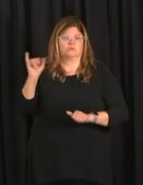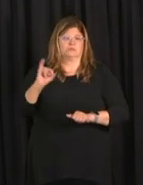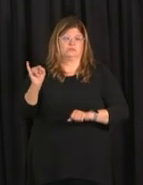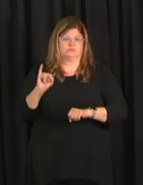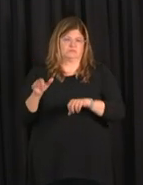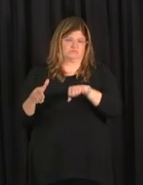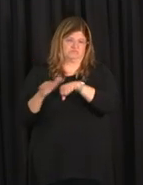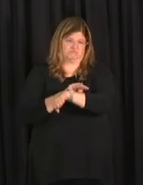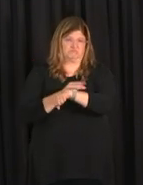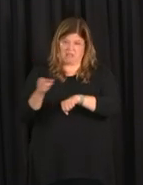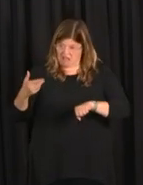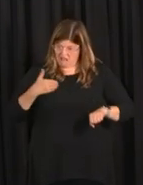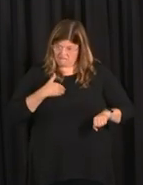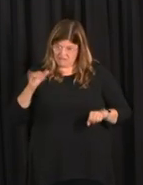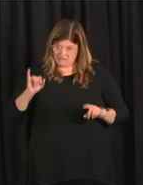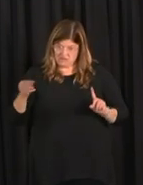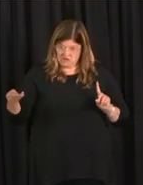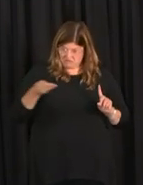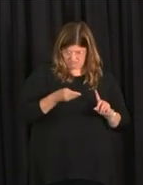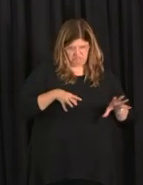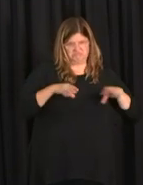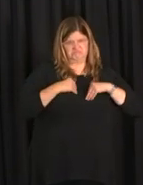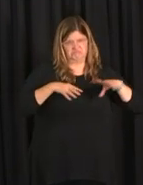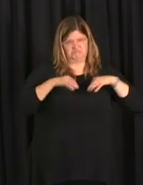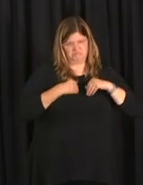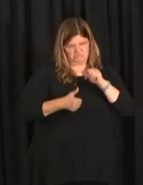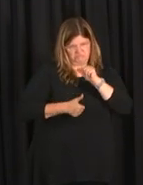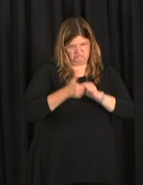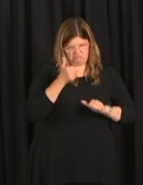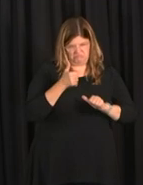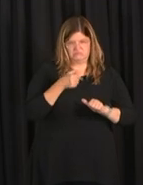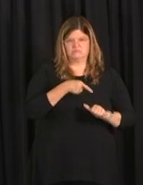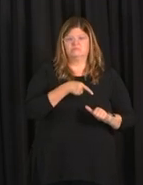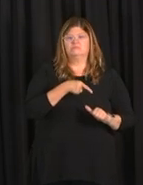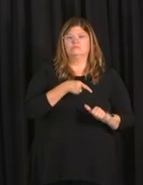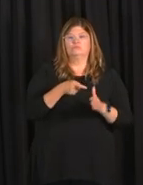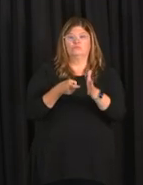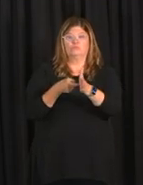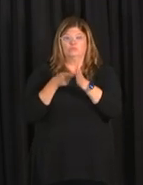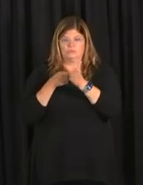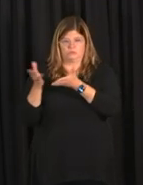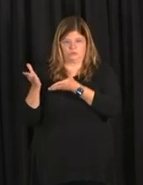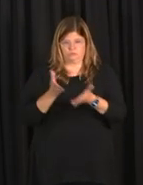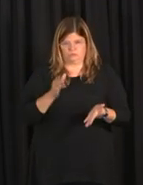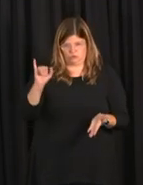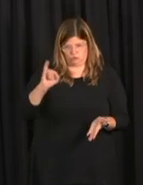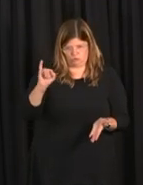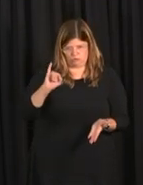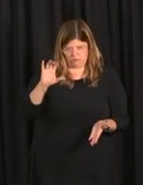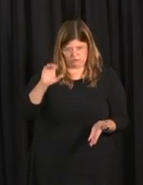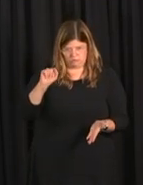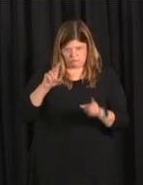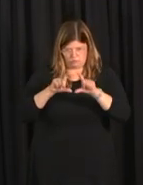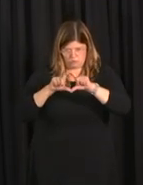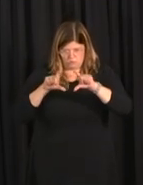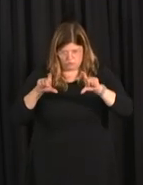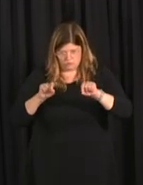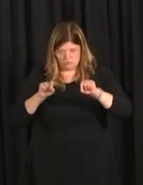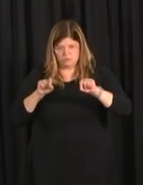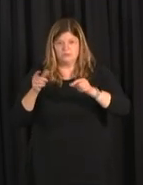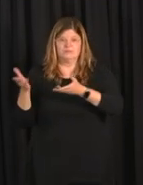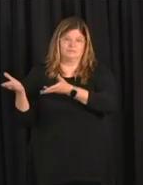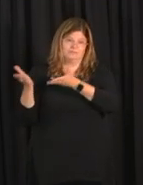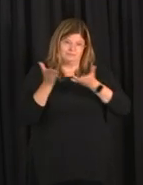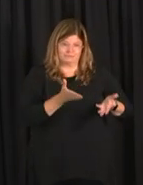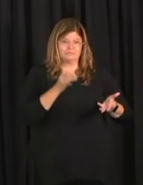is our F Street site, correct? At Judiciary Square, our testing site. You are required to bring your insurance card as well as